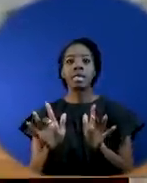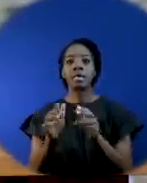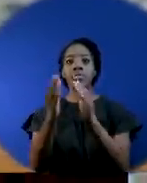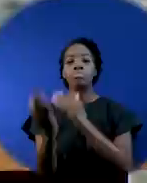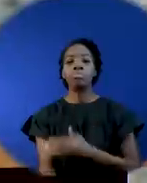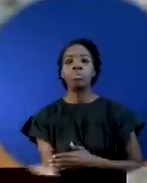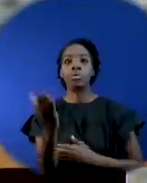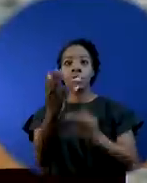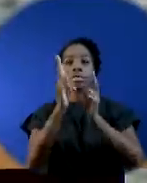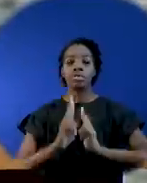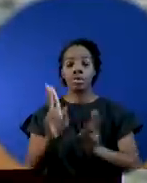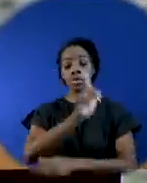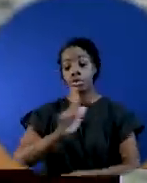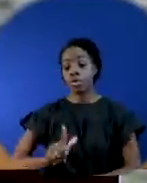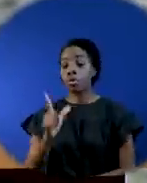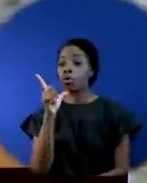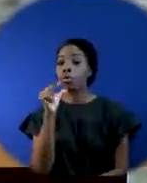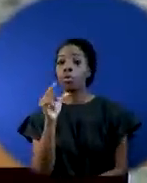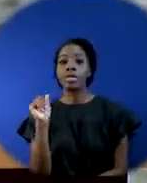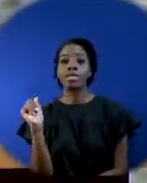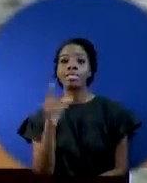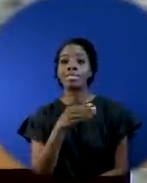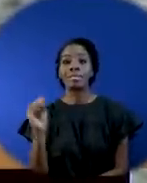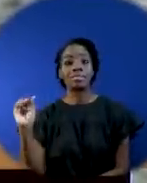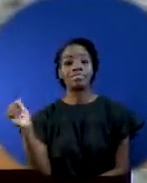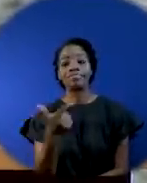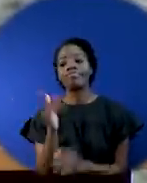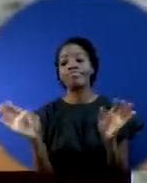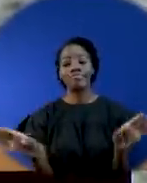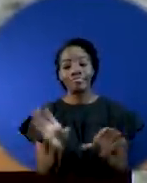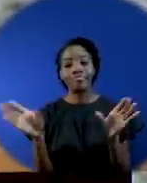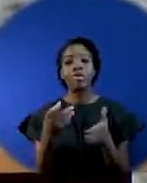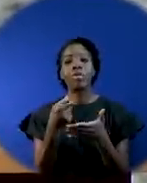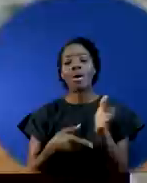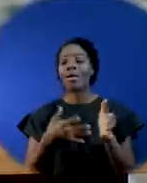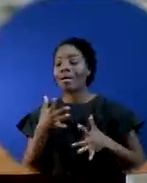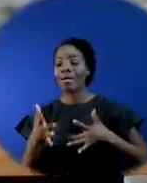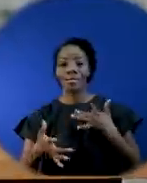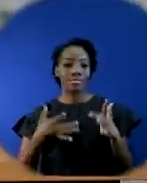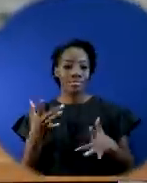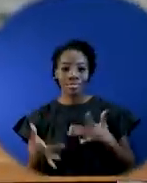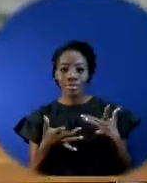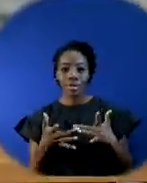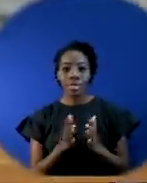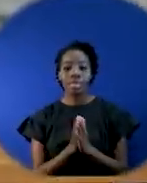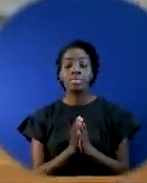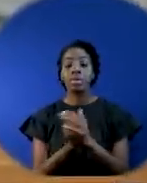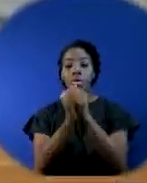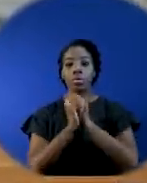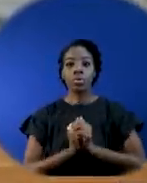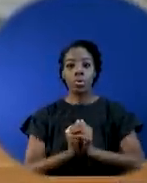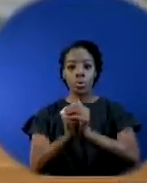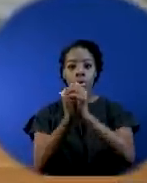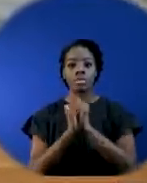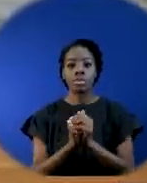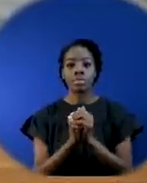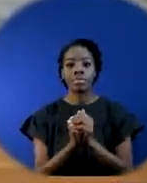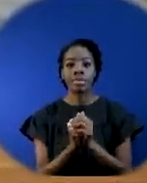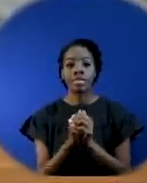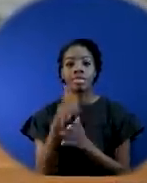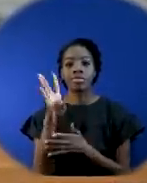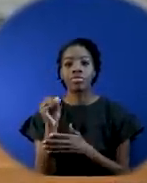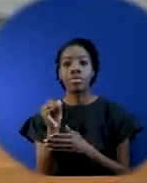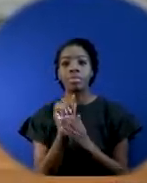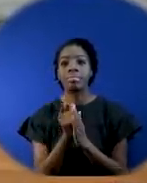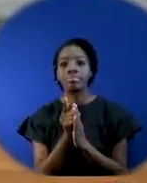and for all that he has done Sunday afternoon at this point. And what a joy it has been to be in worship for these past 40 minutes